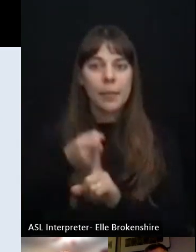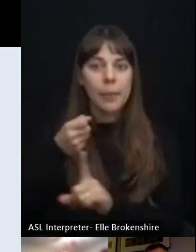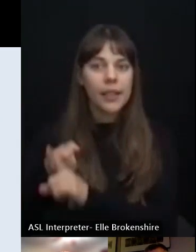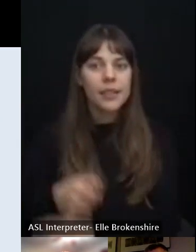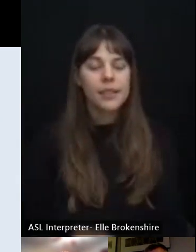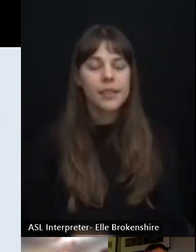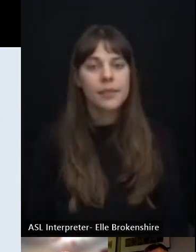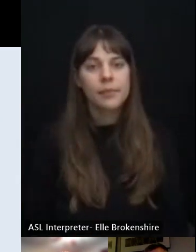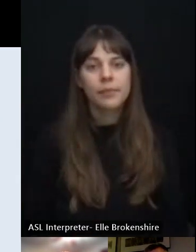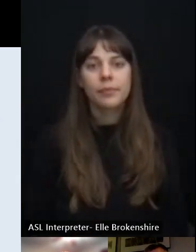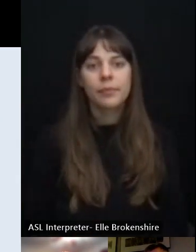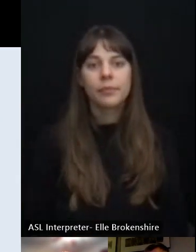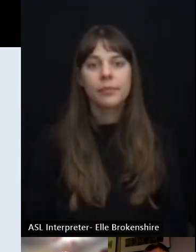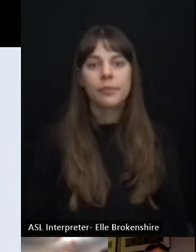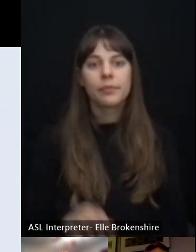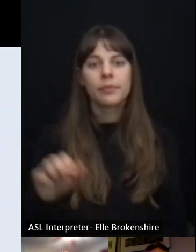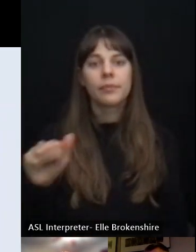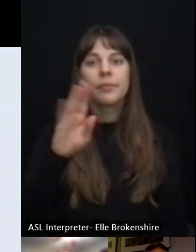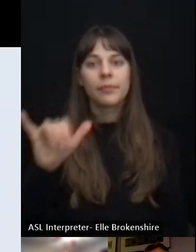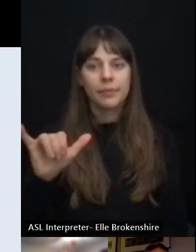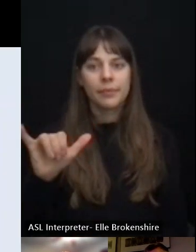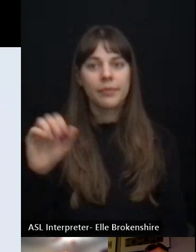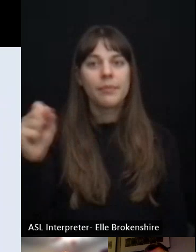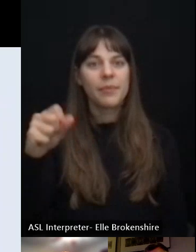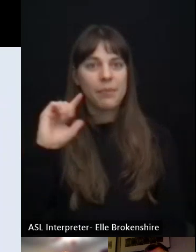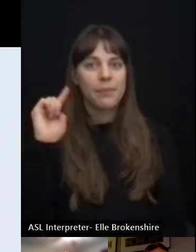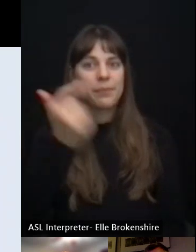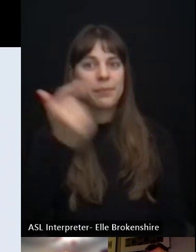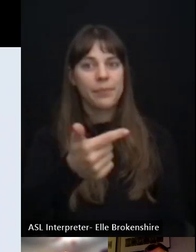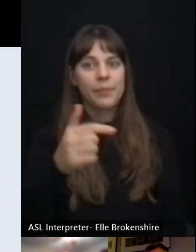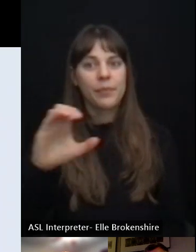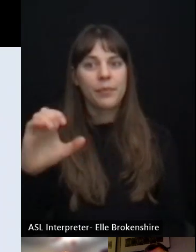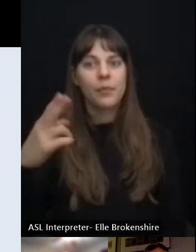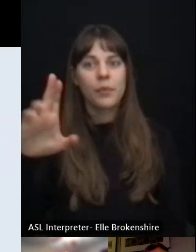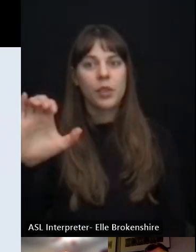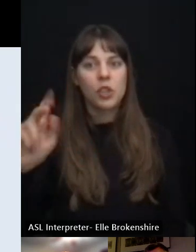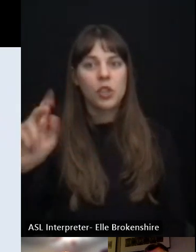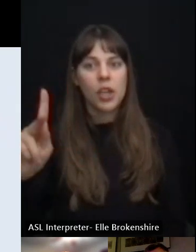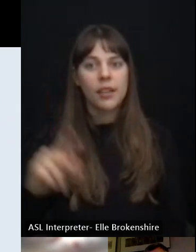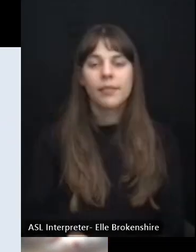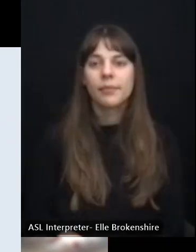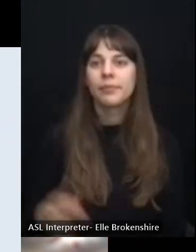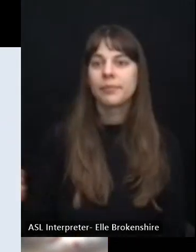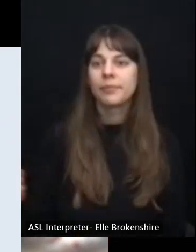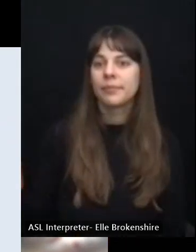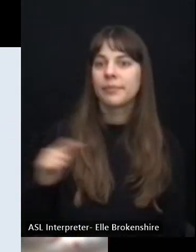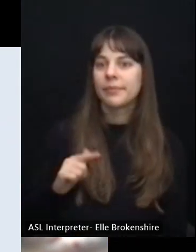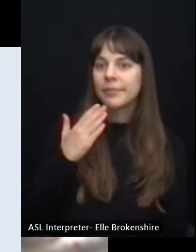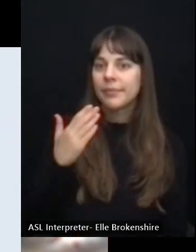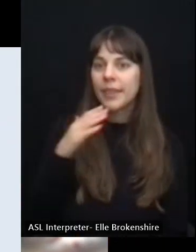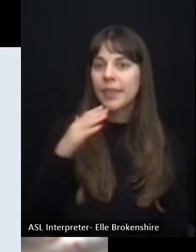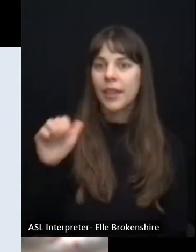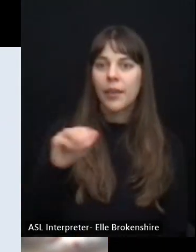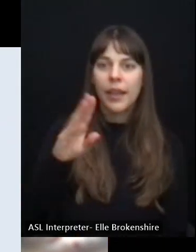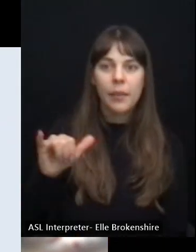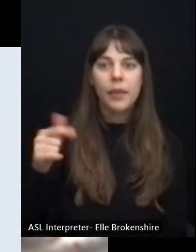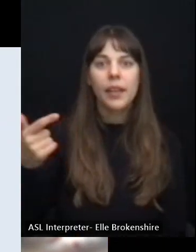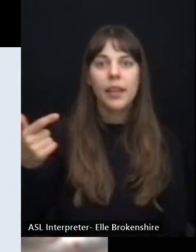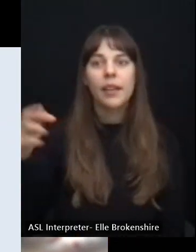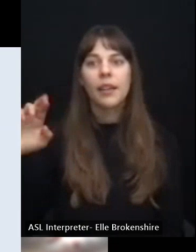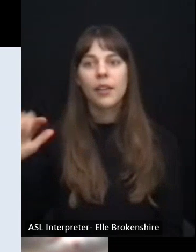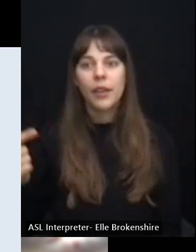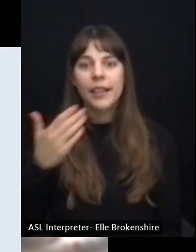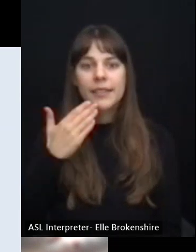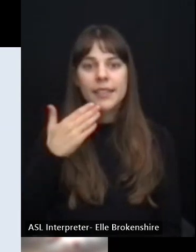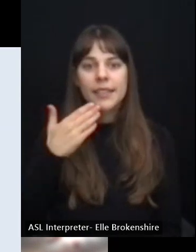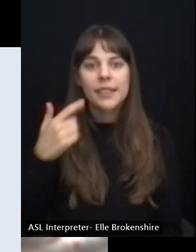Yep, we're going to throw it to Chuck Rumpala. Chuck, you are up. Thanks, Amy and Greg, and good evening, everyone. My name's Chuck Rumpala.